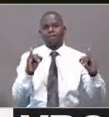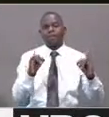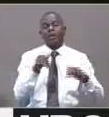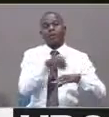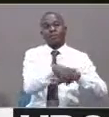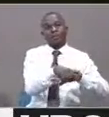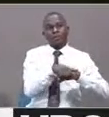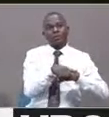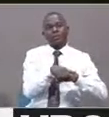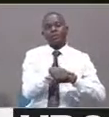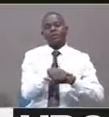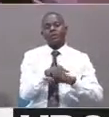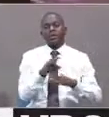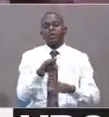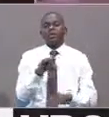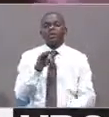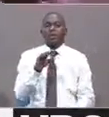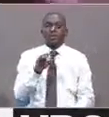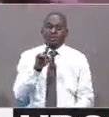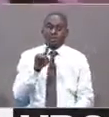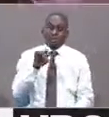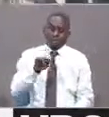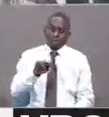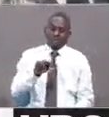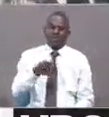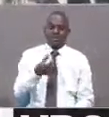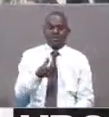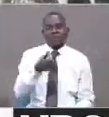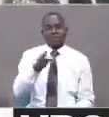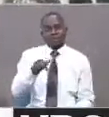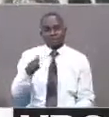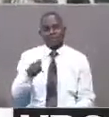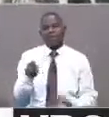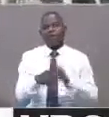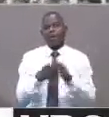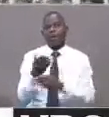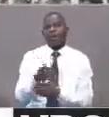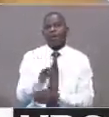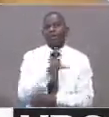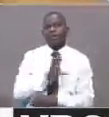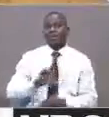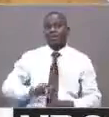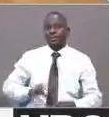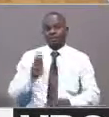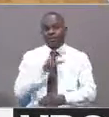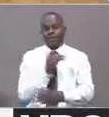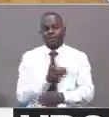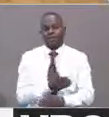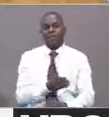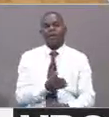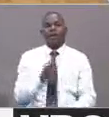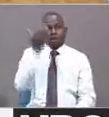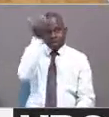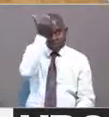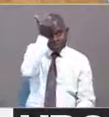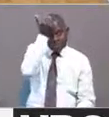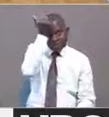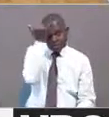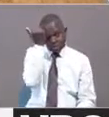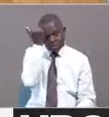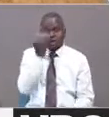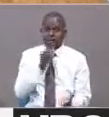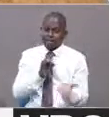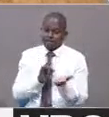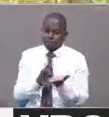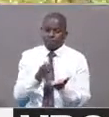British, and by 1967, the Prime Minister with executive powers, Sir Apollo Milton Obote, abolished